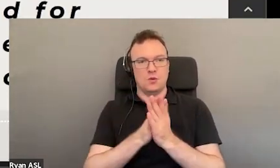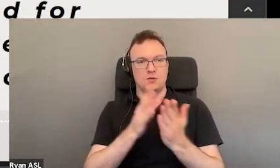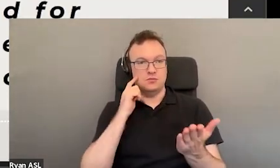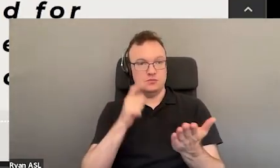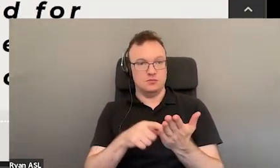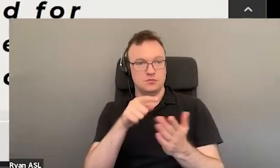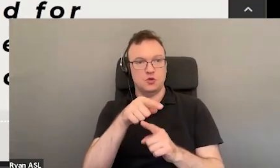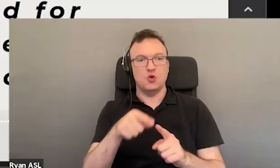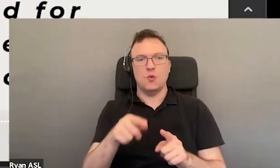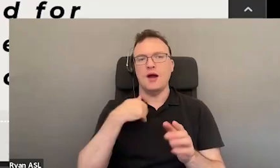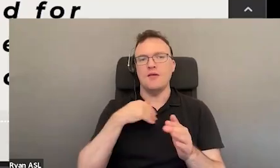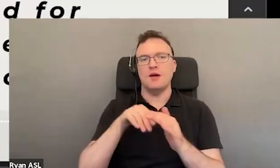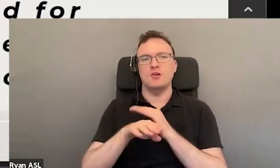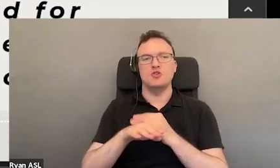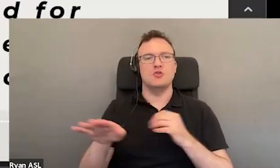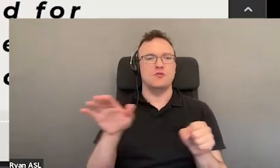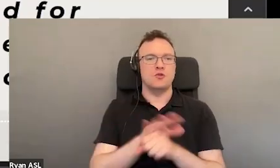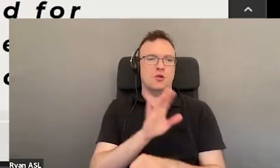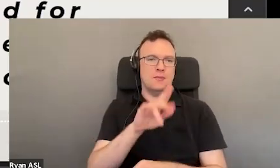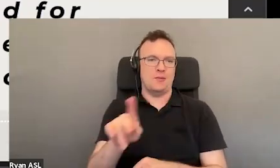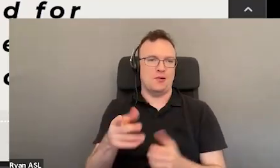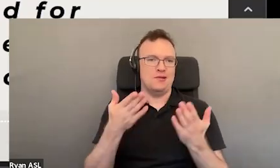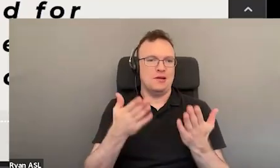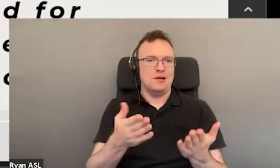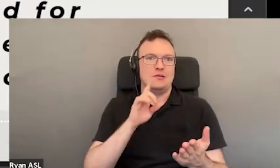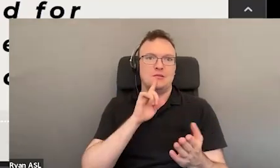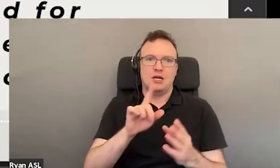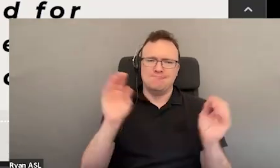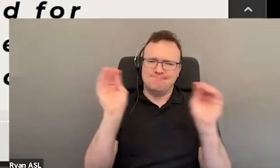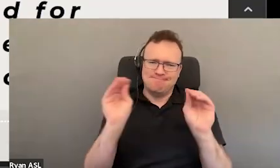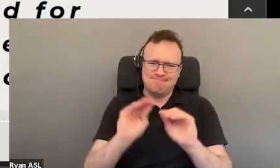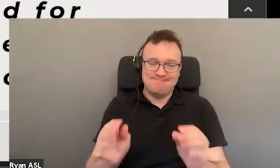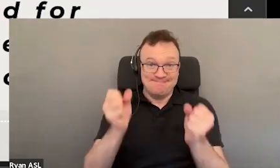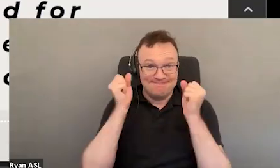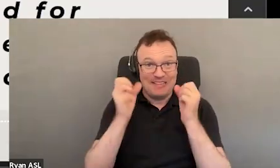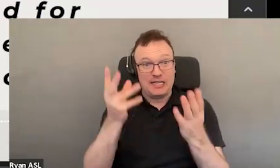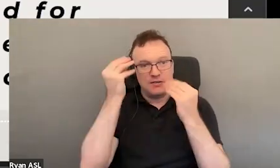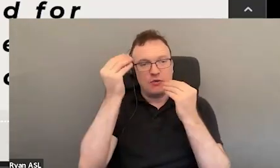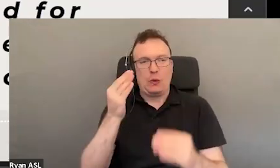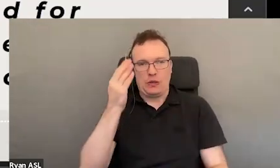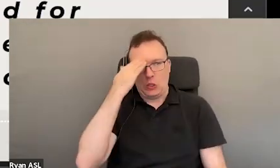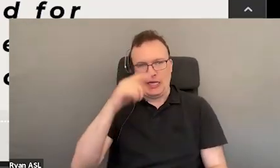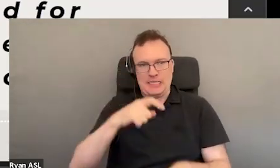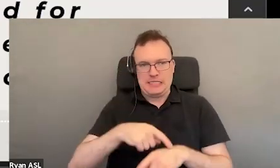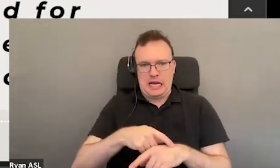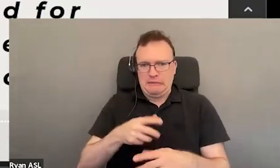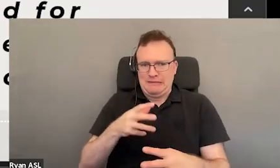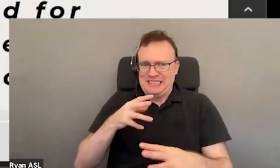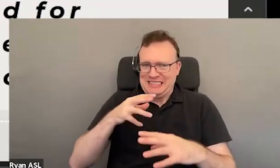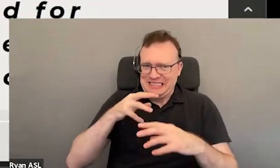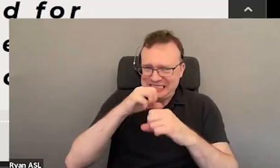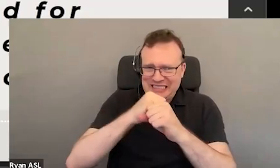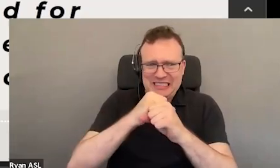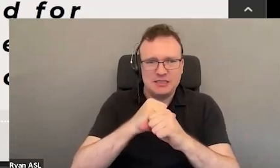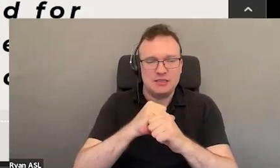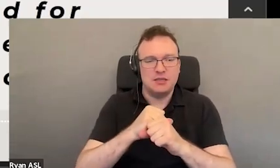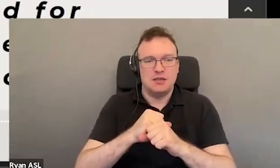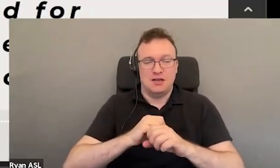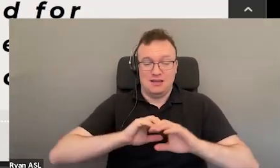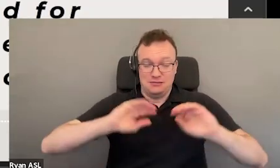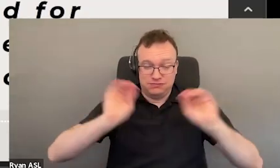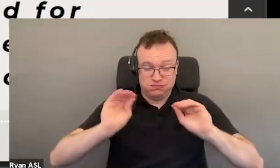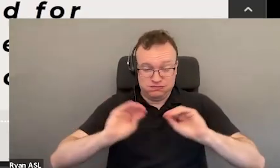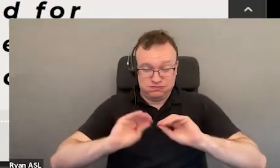have access to the full deck here. We really put in a lot of, we were aware that we were going to put a chock full